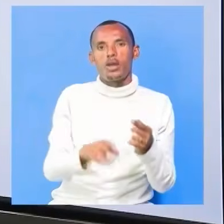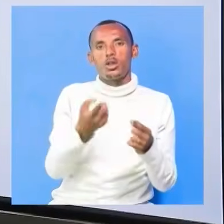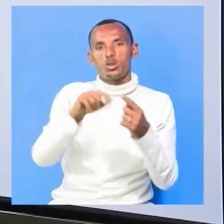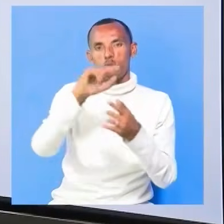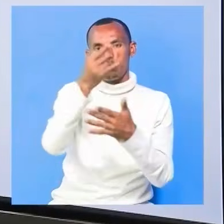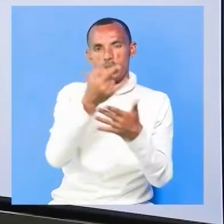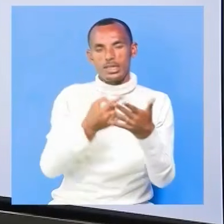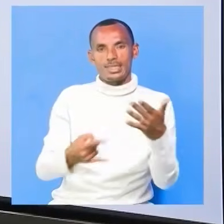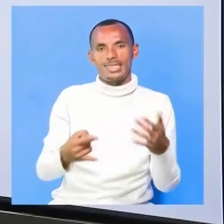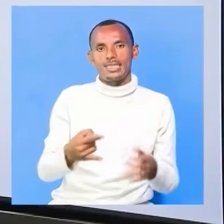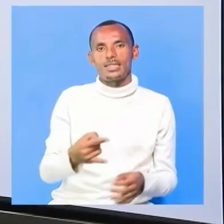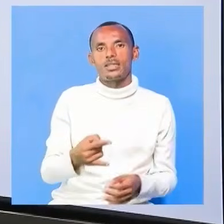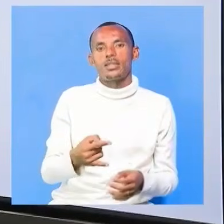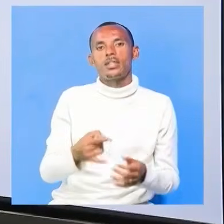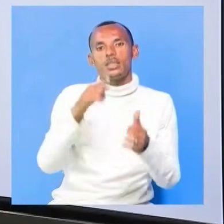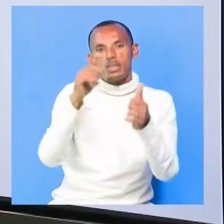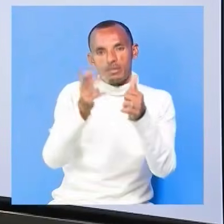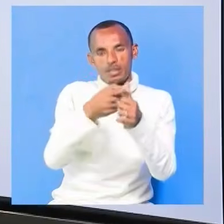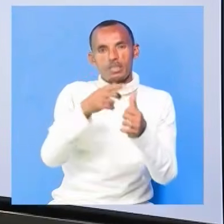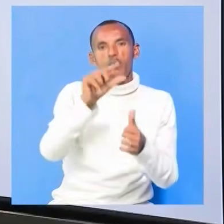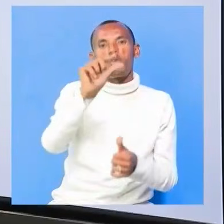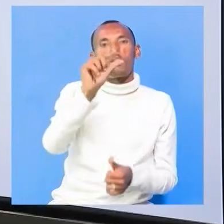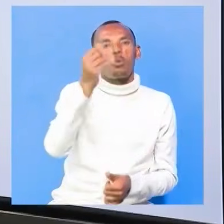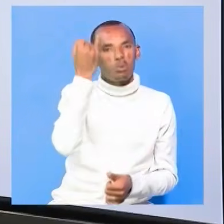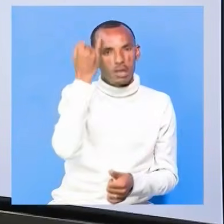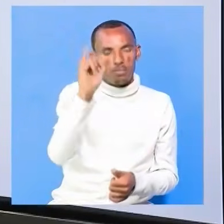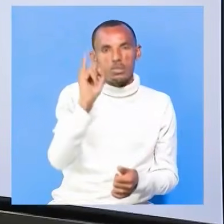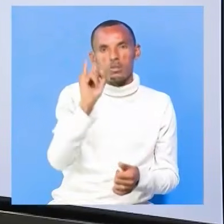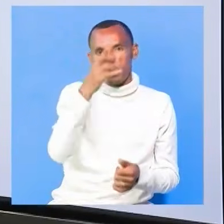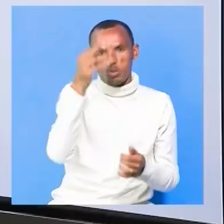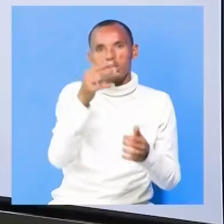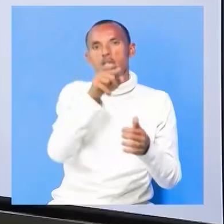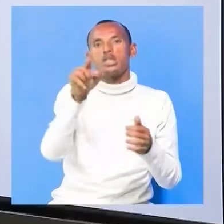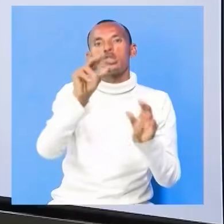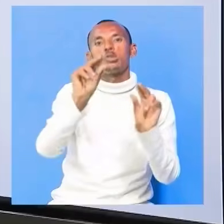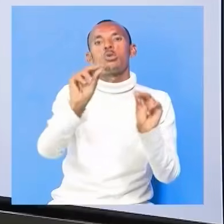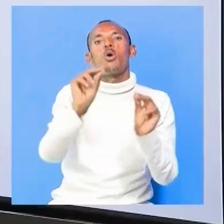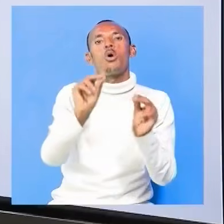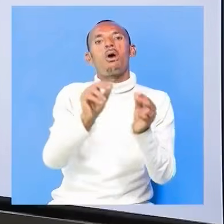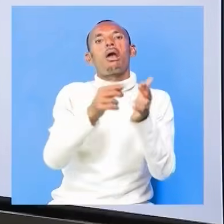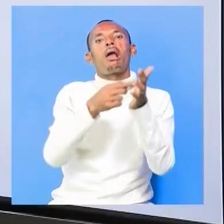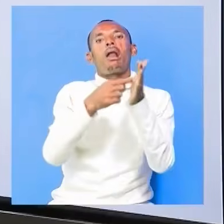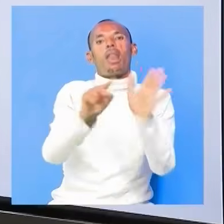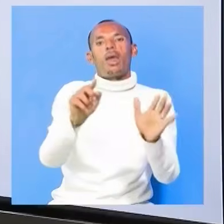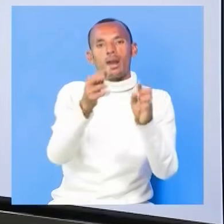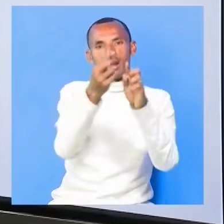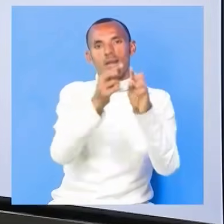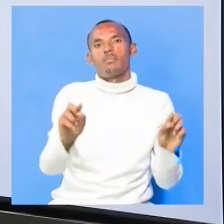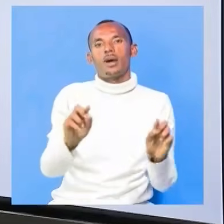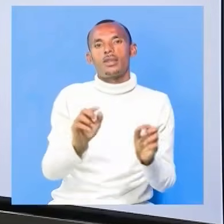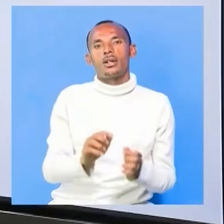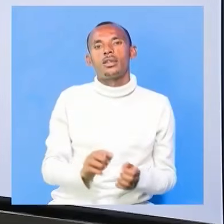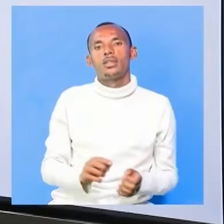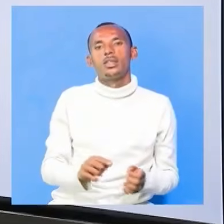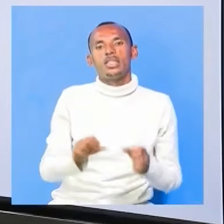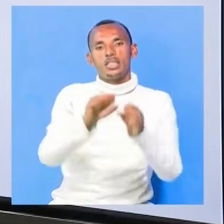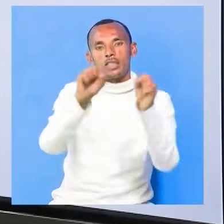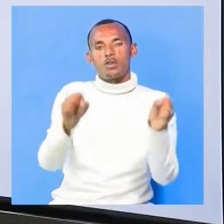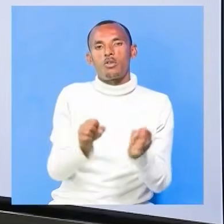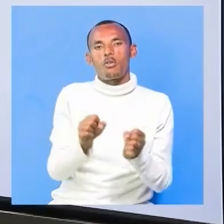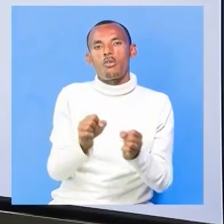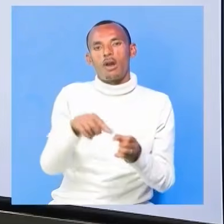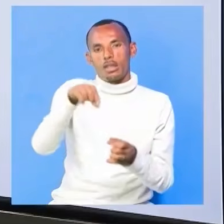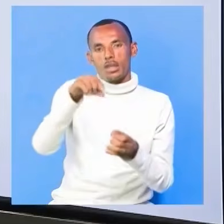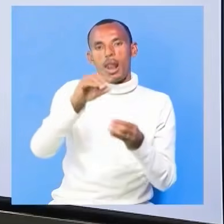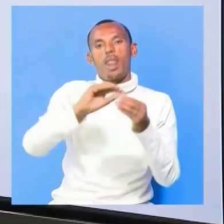impossible to list out the first few terms because there is no clear pattern for the set of rational